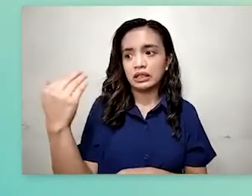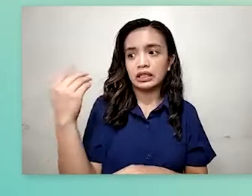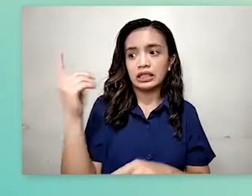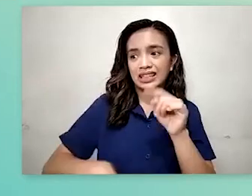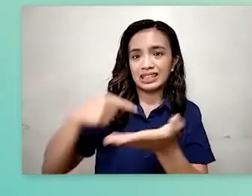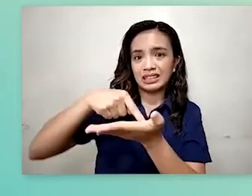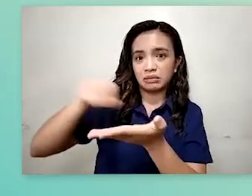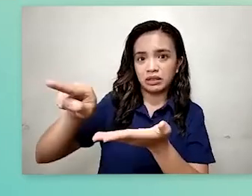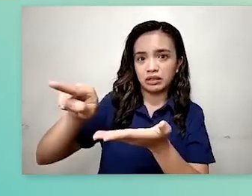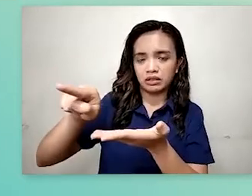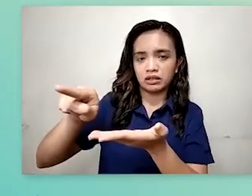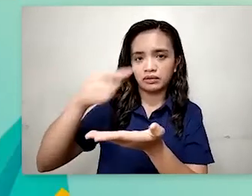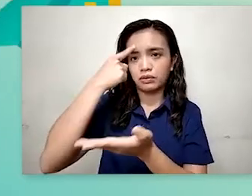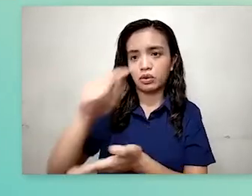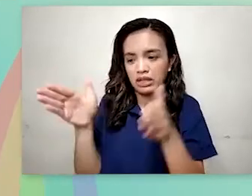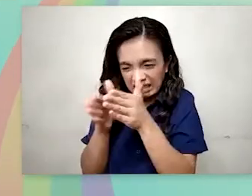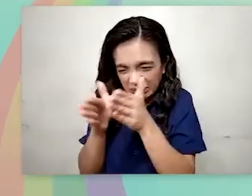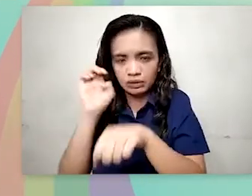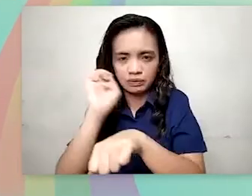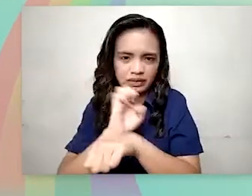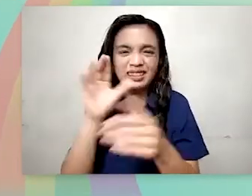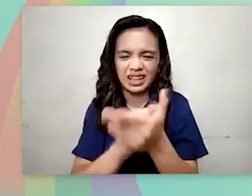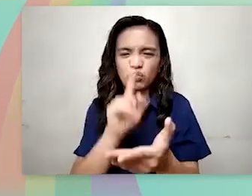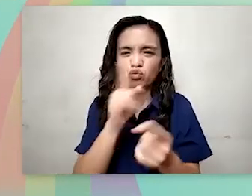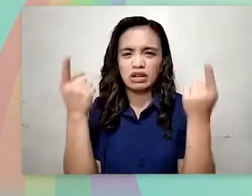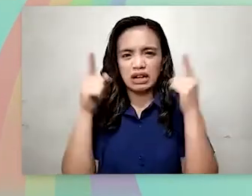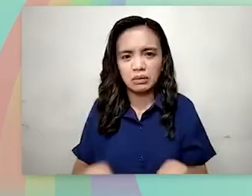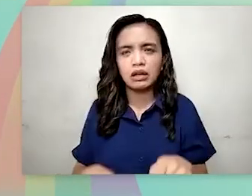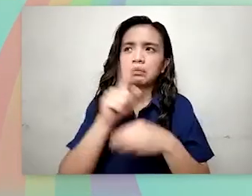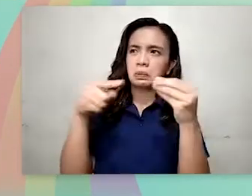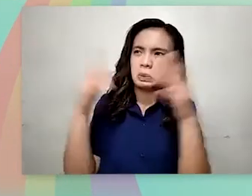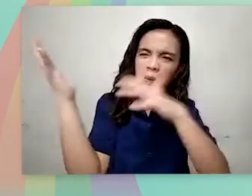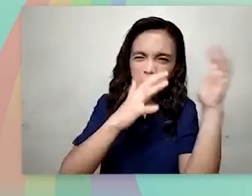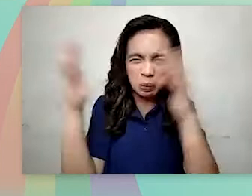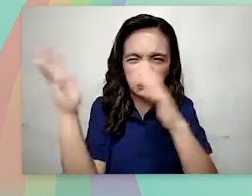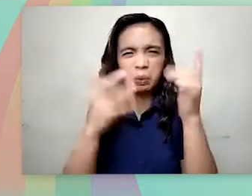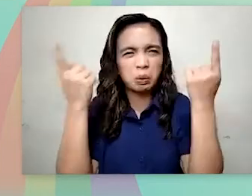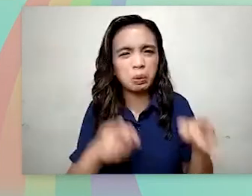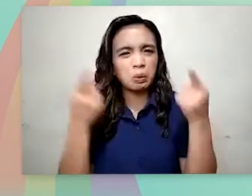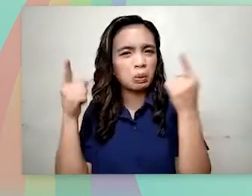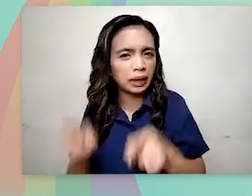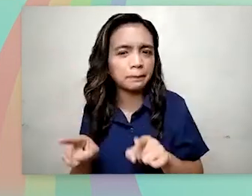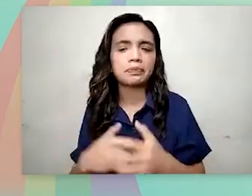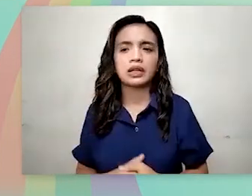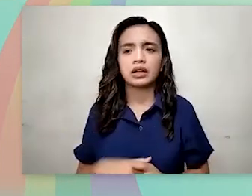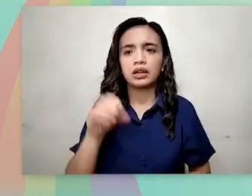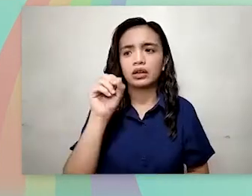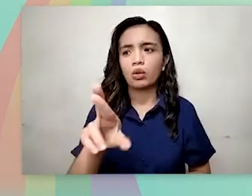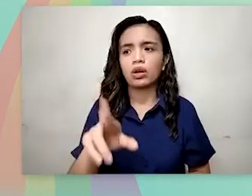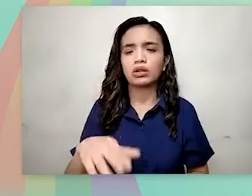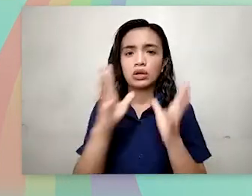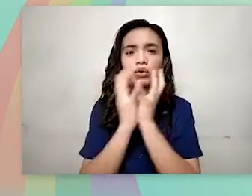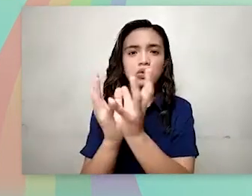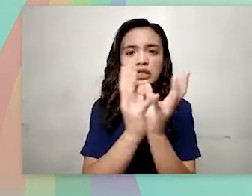reason for non-repayment is external to the nano enterprises. And that's usually the case. It's about disasters. It's about